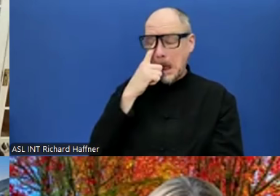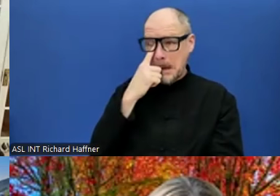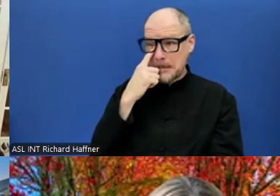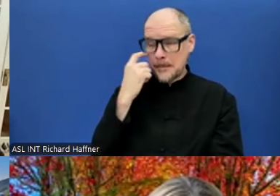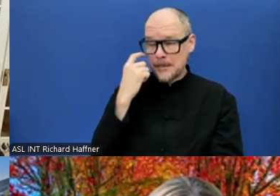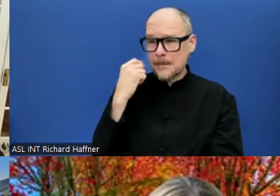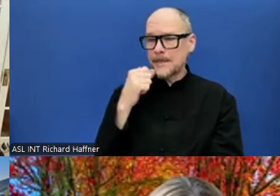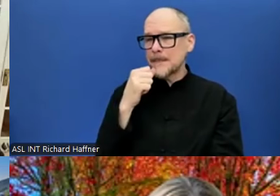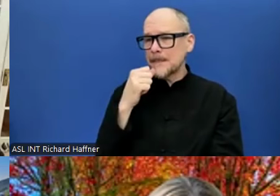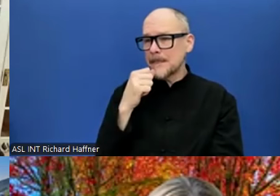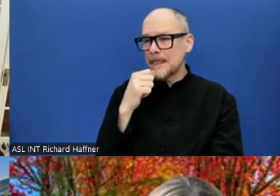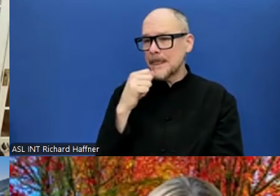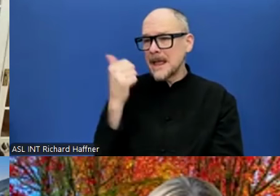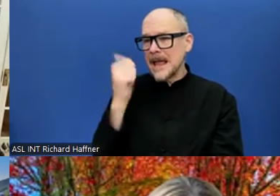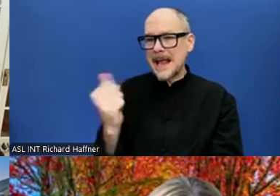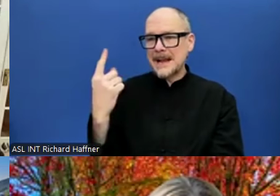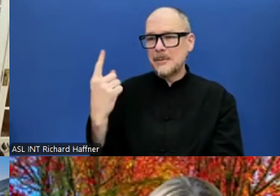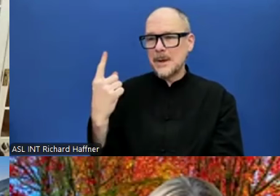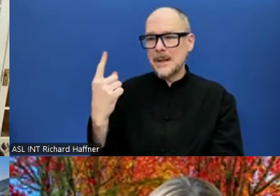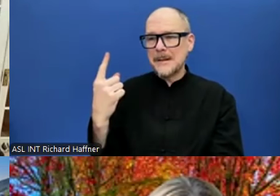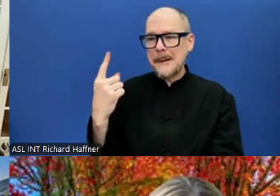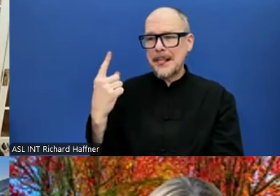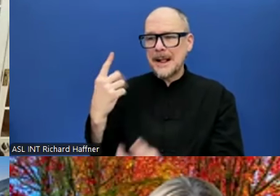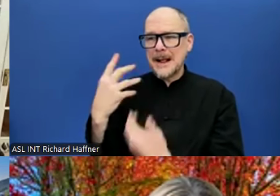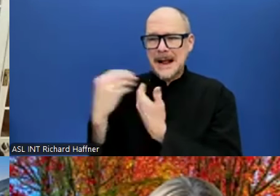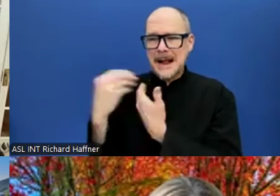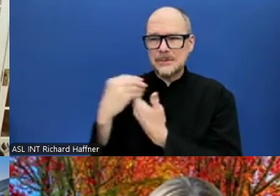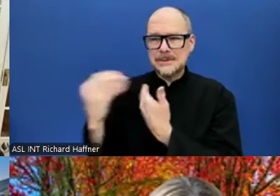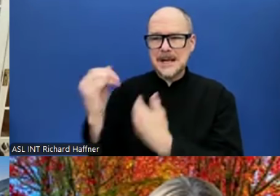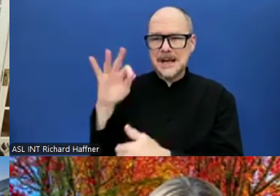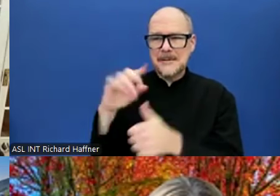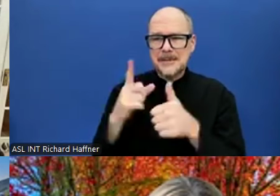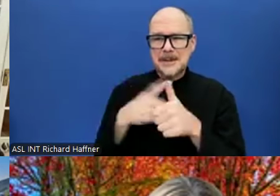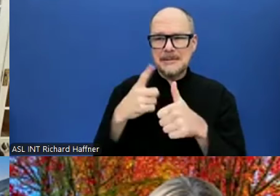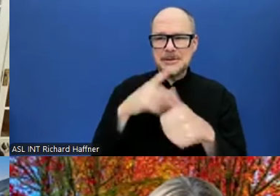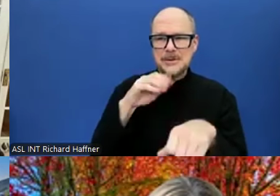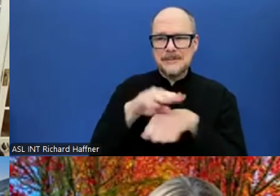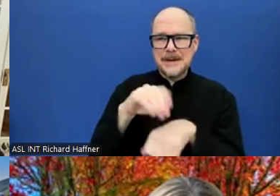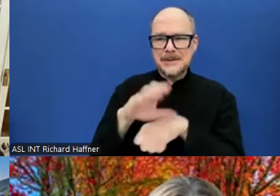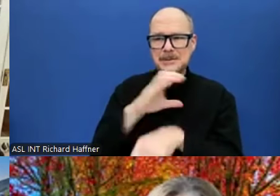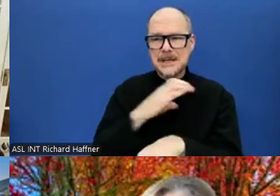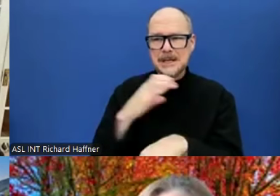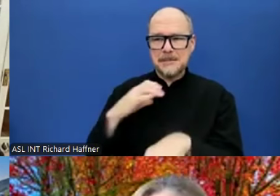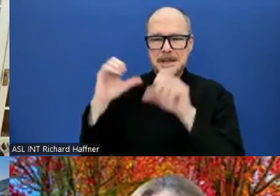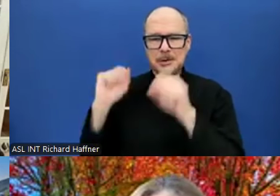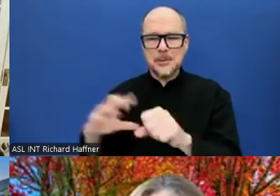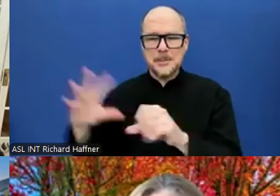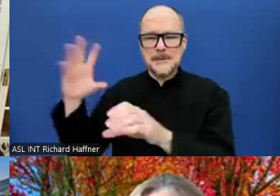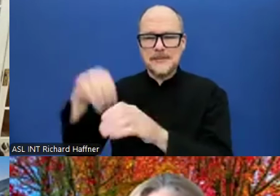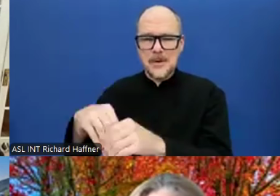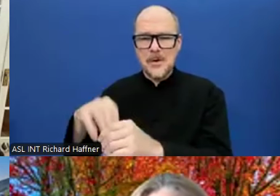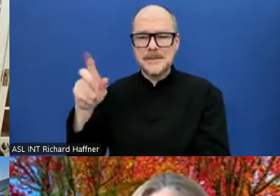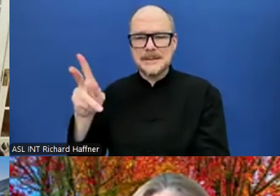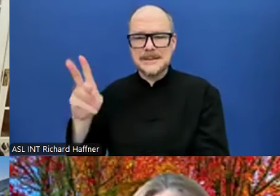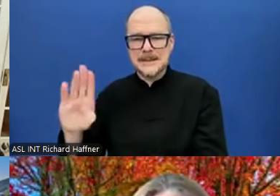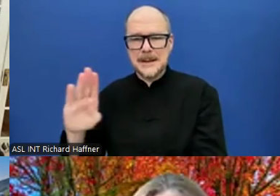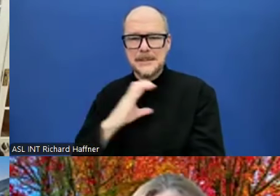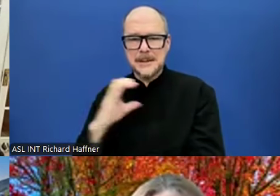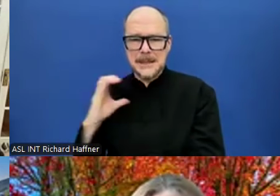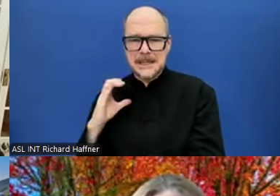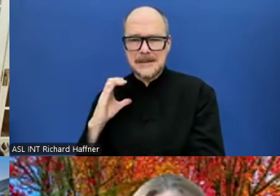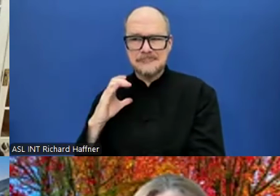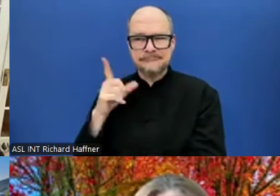that anyone outside of the original advisory committee could be part of a subcommittee.